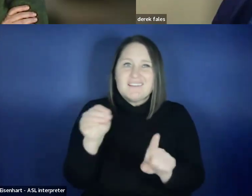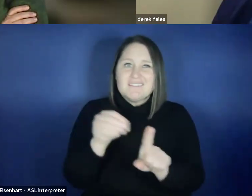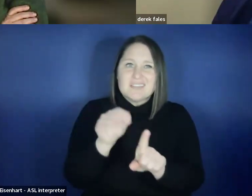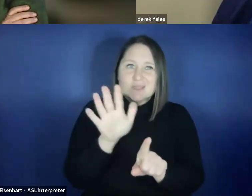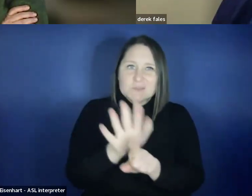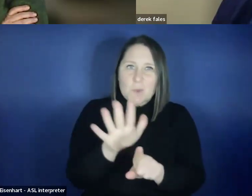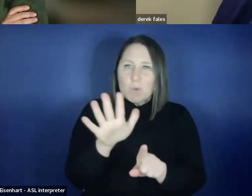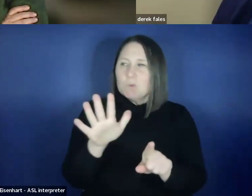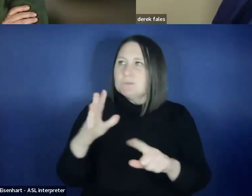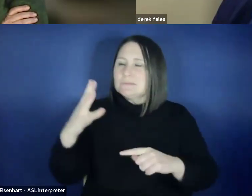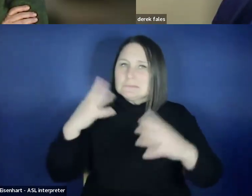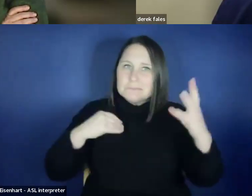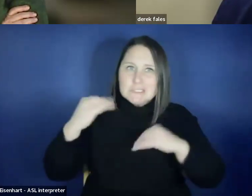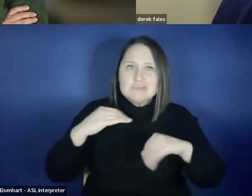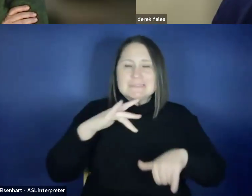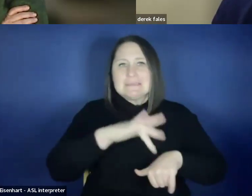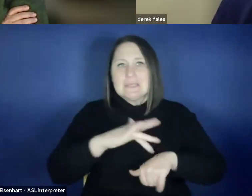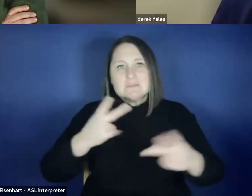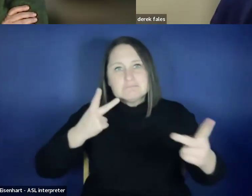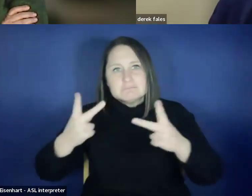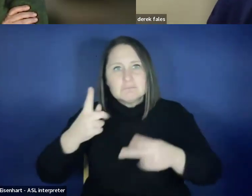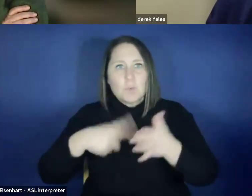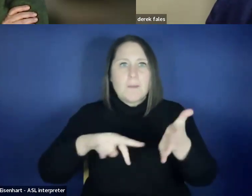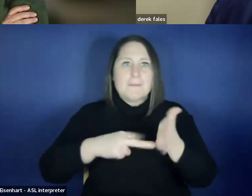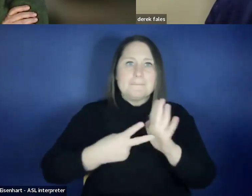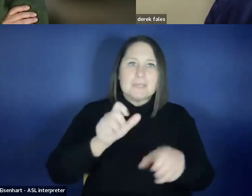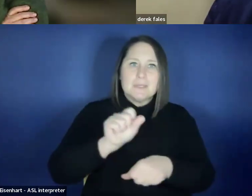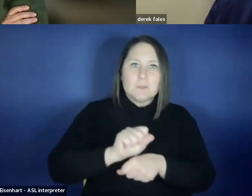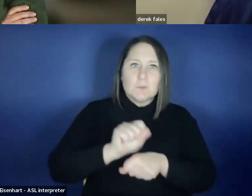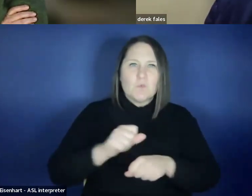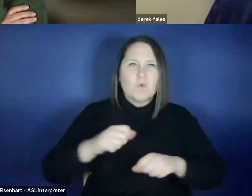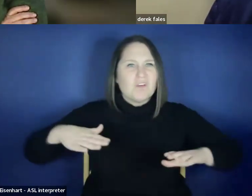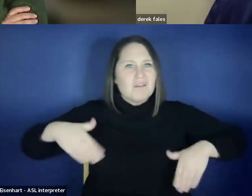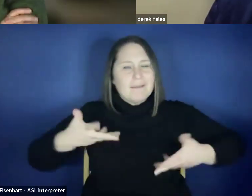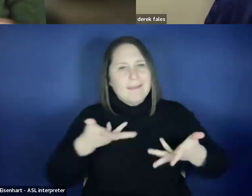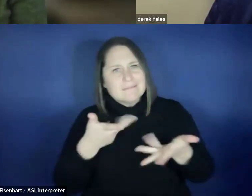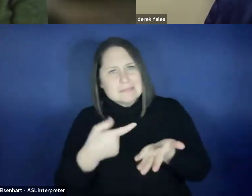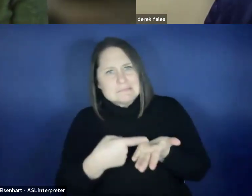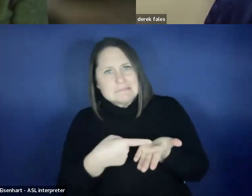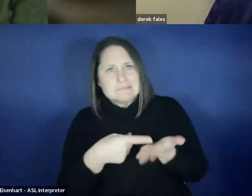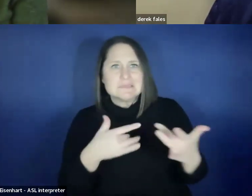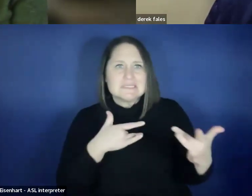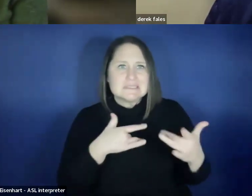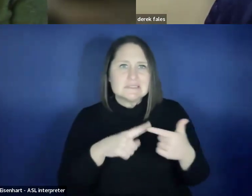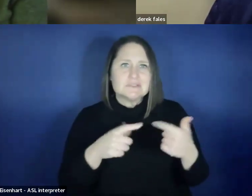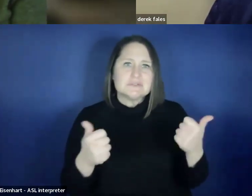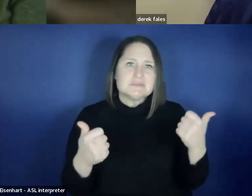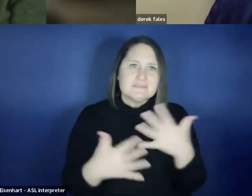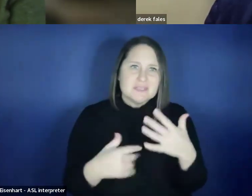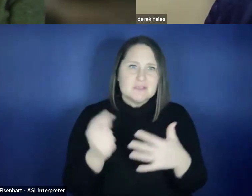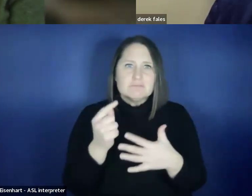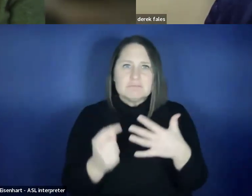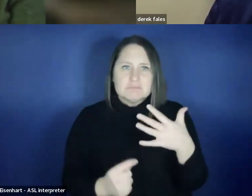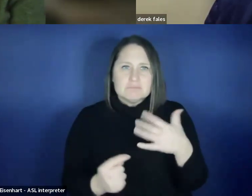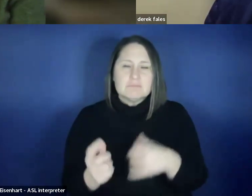what it means to work, haven't had a chance to talk through their concerns and their fears,